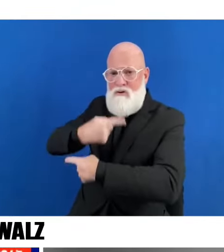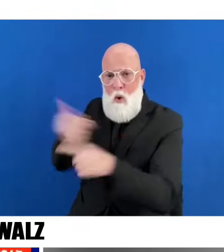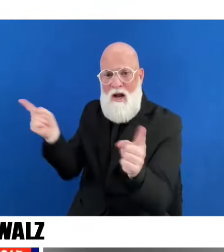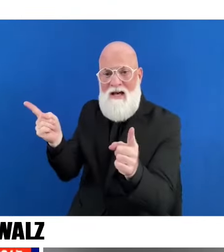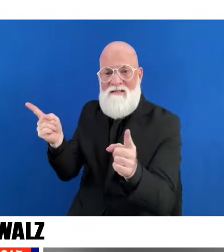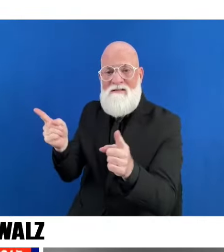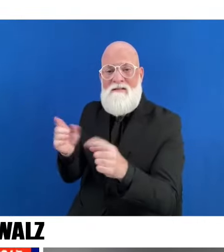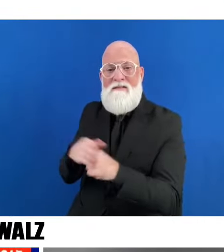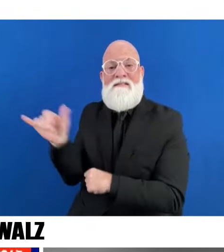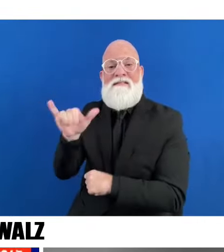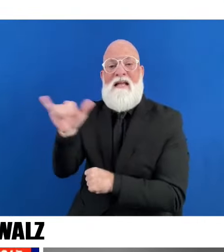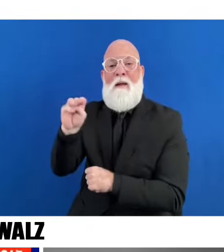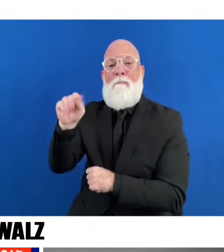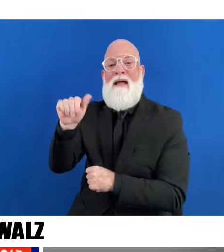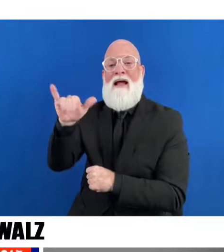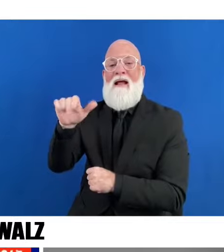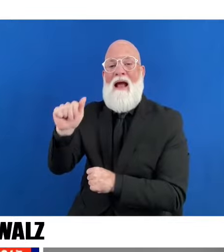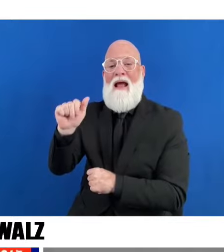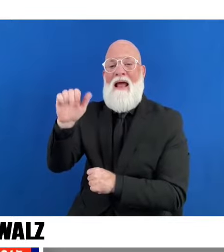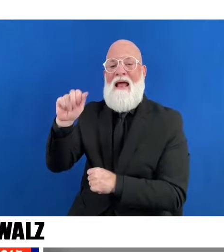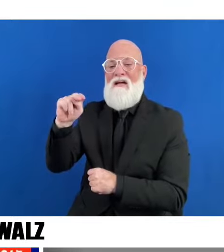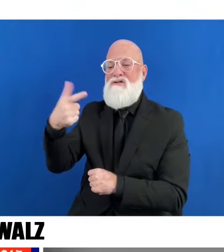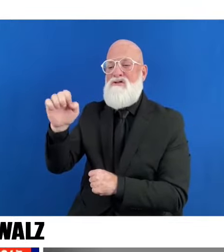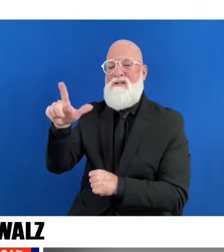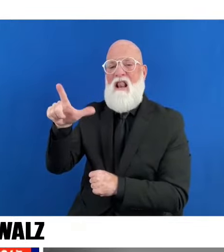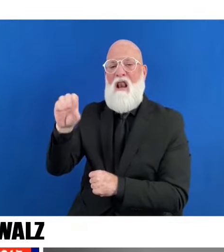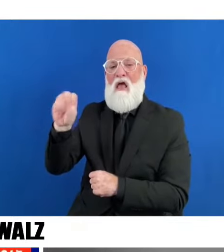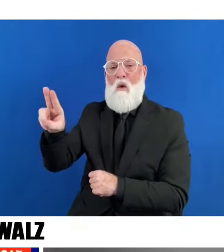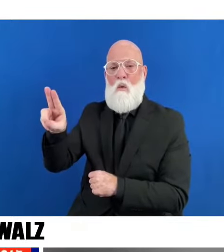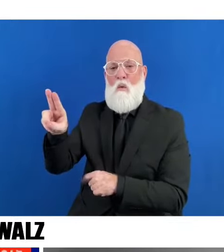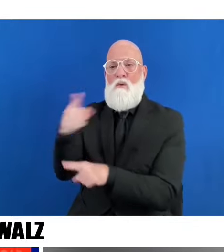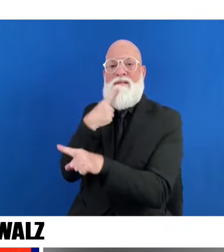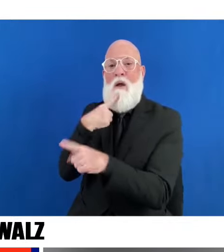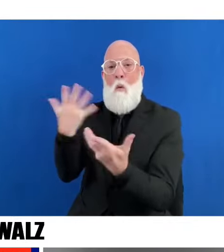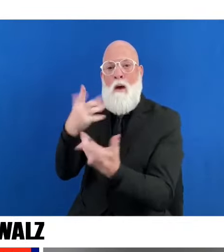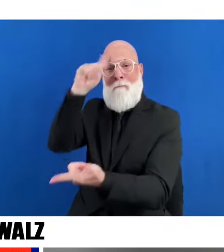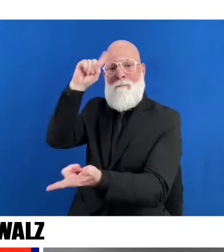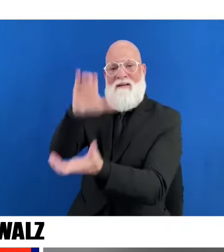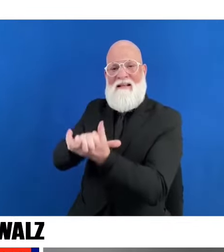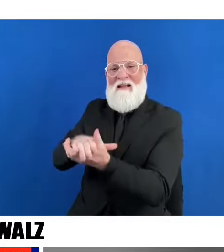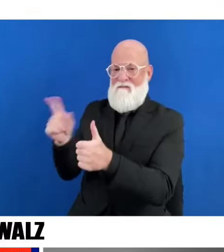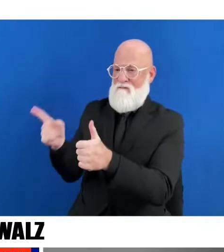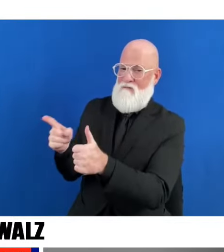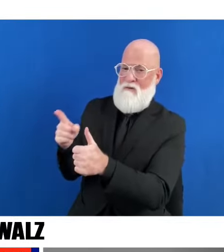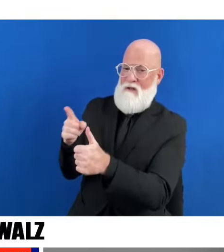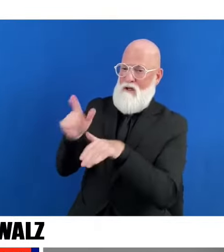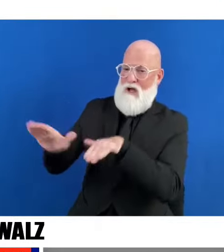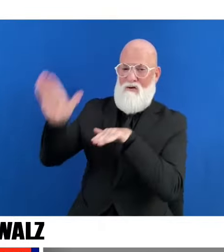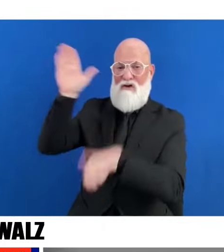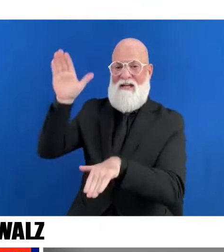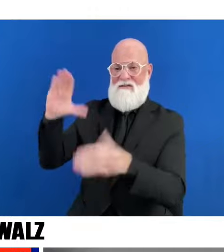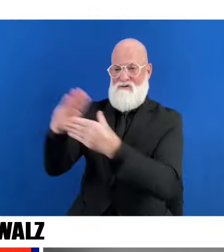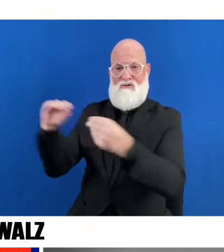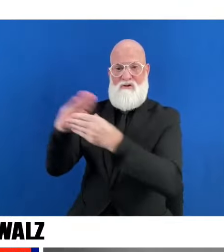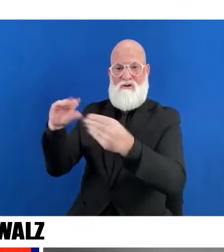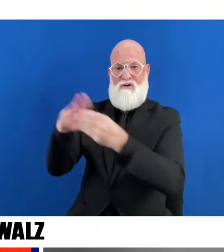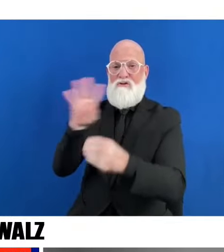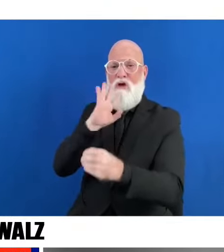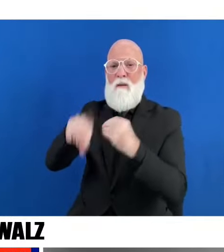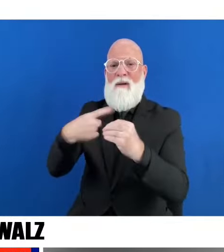4 years trying to maybe do that. Senator Vance tonight made it clear he will stand with Donald Trump's agenda. He